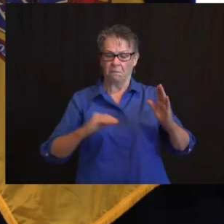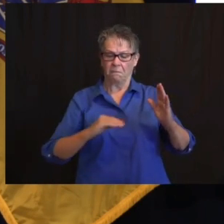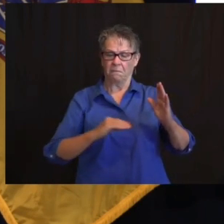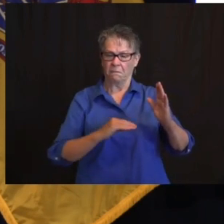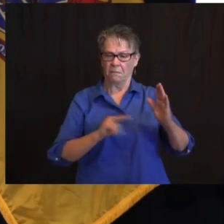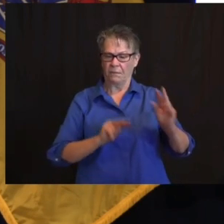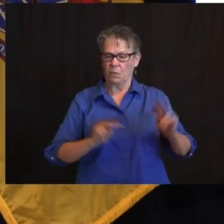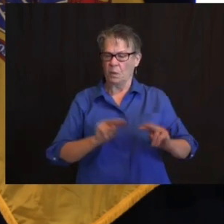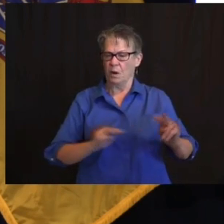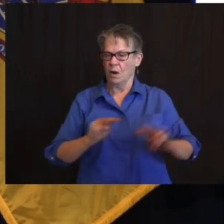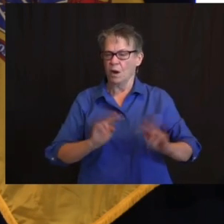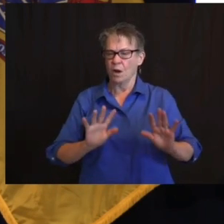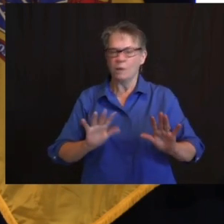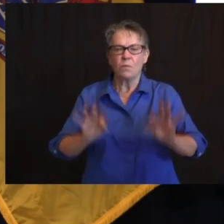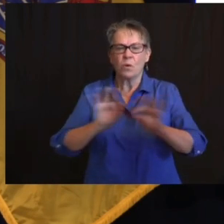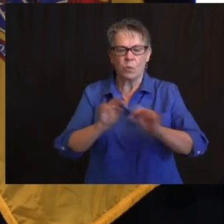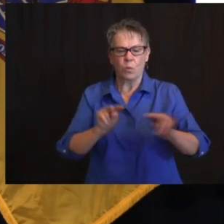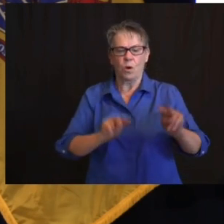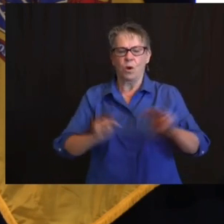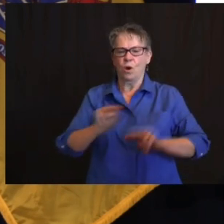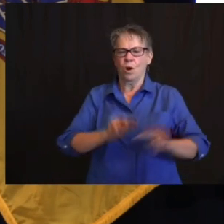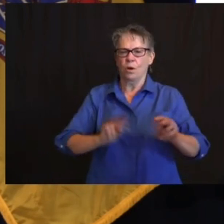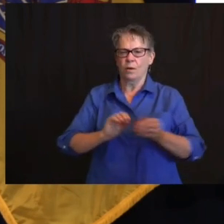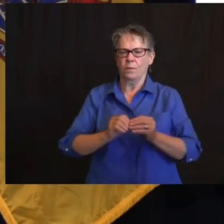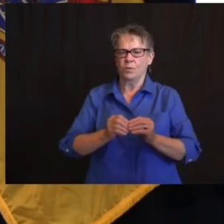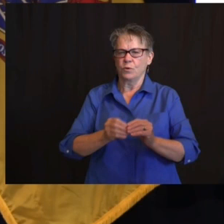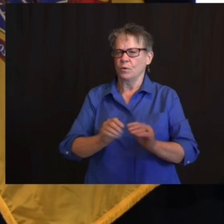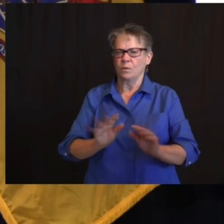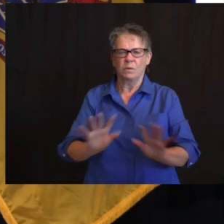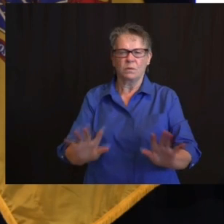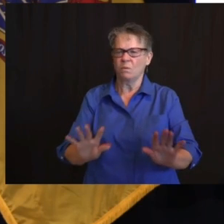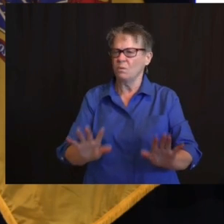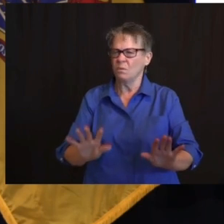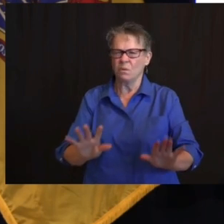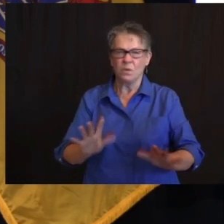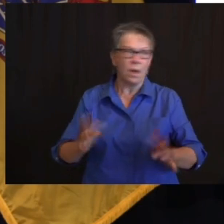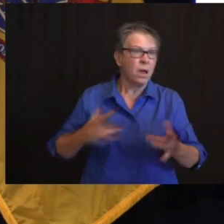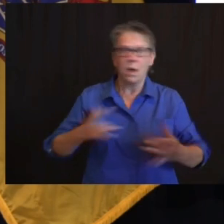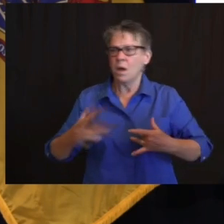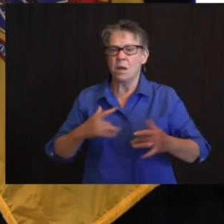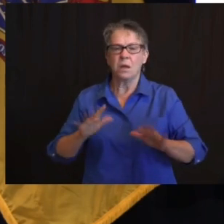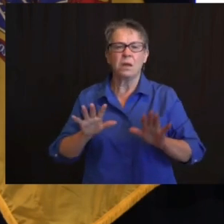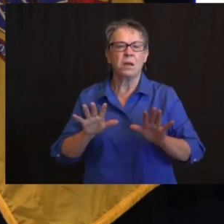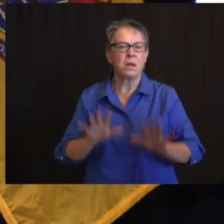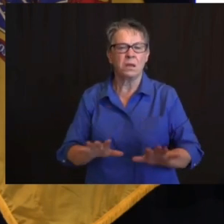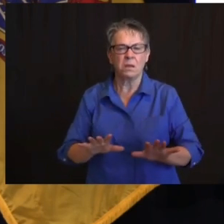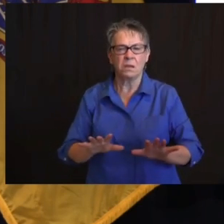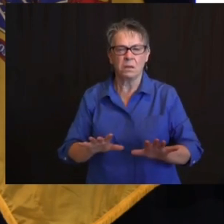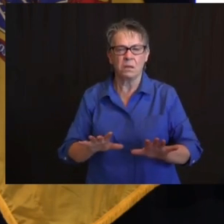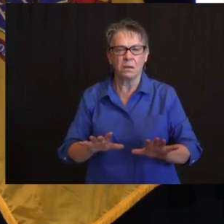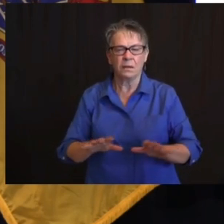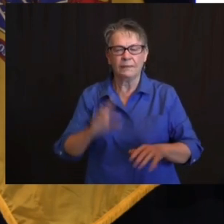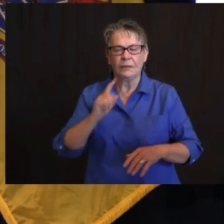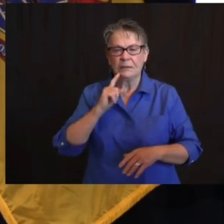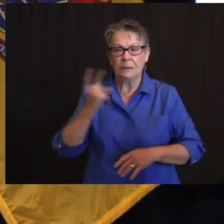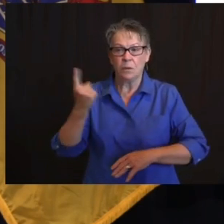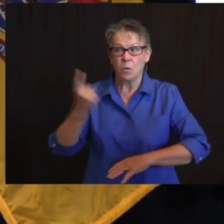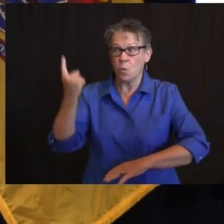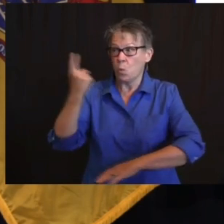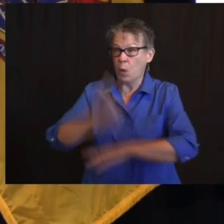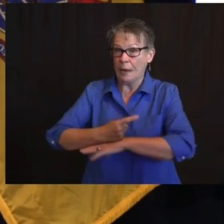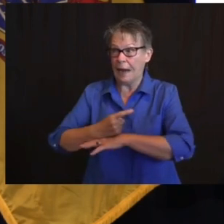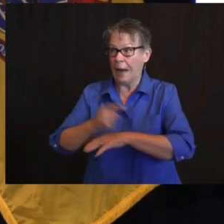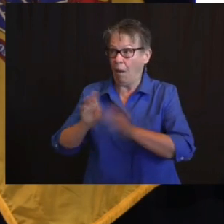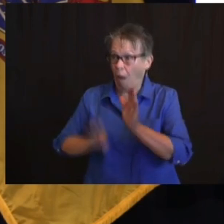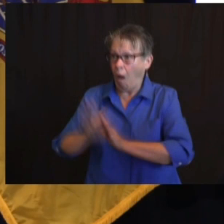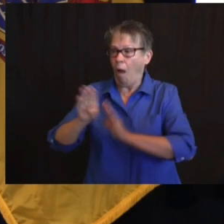particularly disturbing, but certainly we're watching. Yeah, and I think there's magic above one versus below one, as we've said many